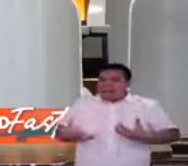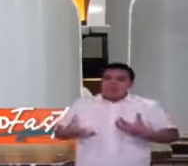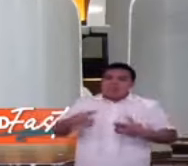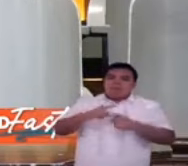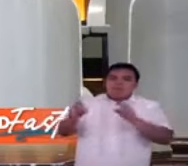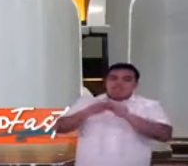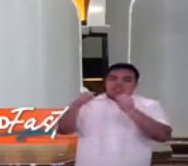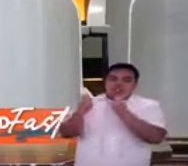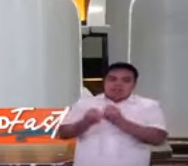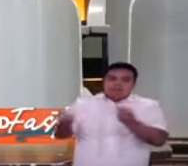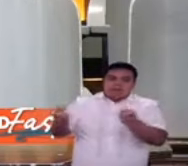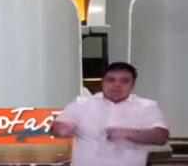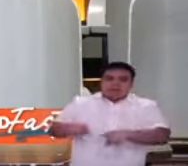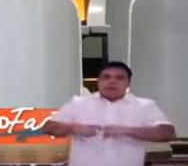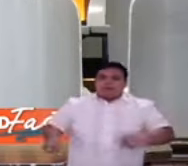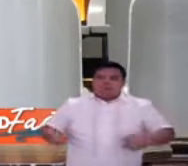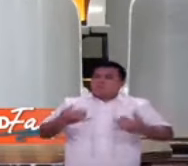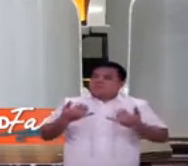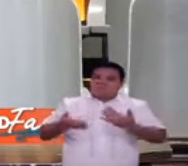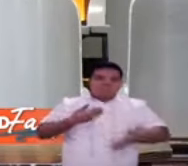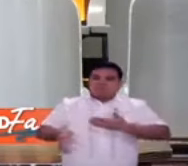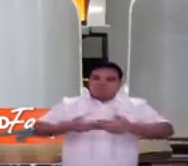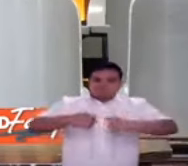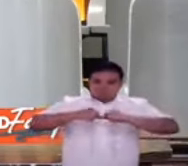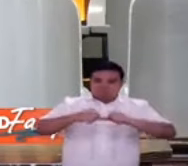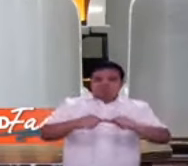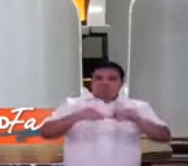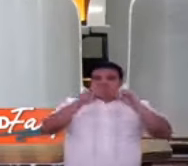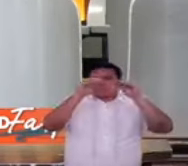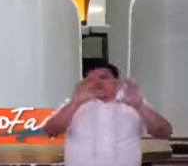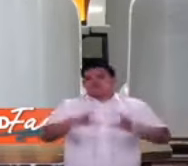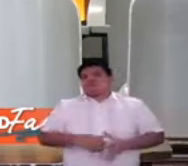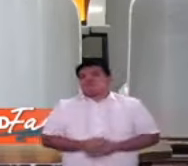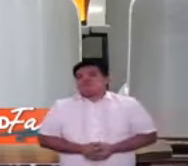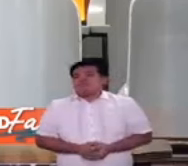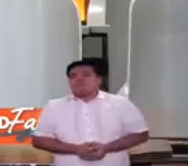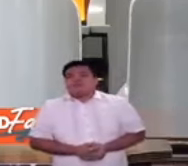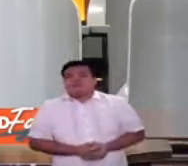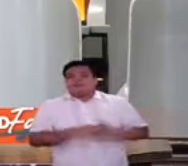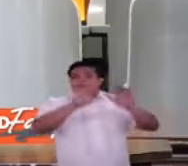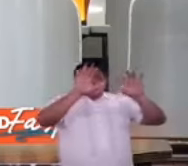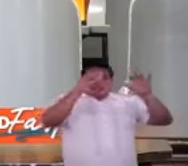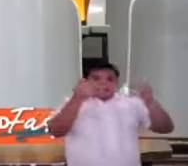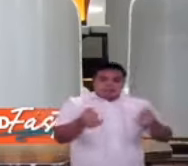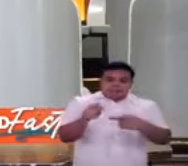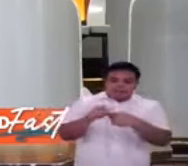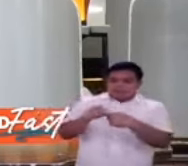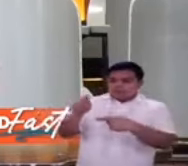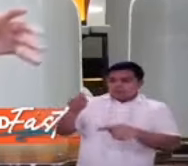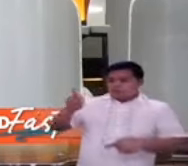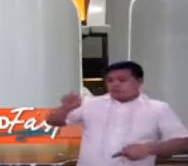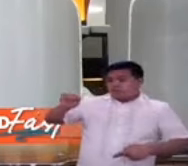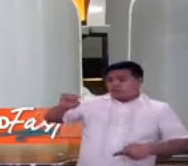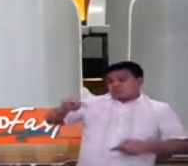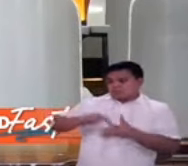system itself. But yet they press on. They press on. Now, to train means to